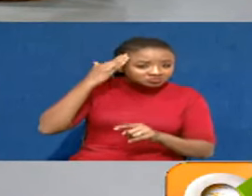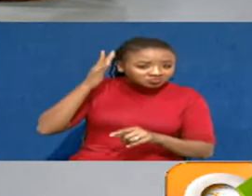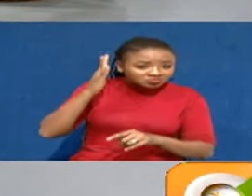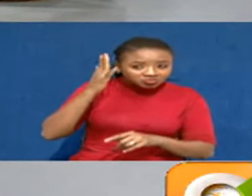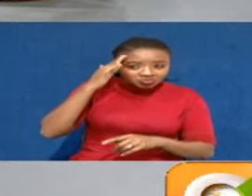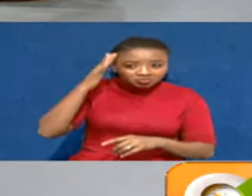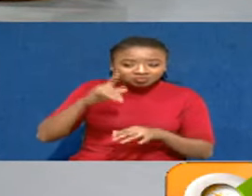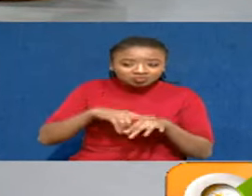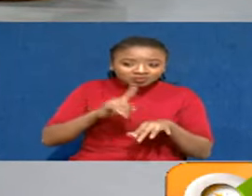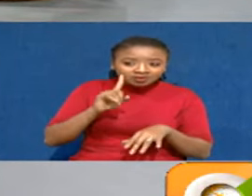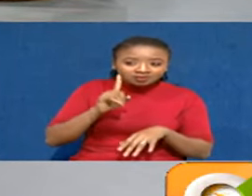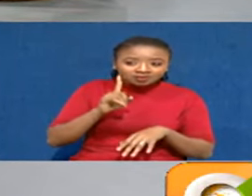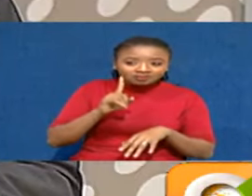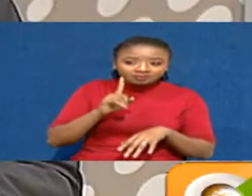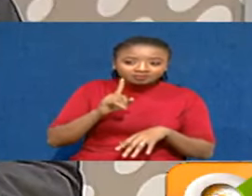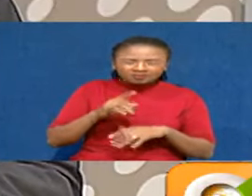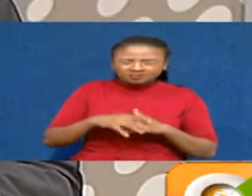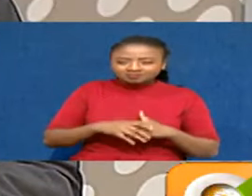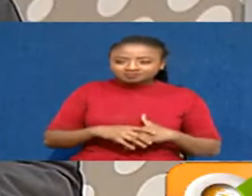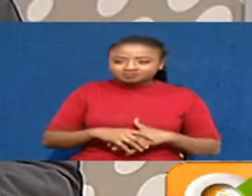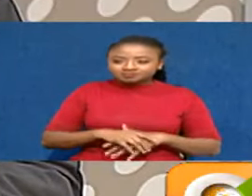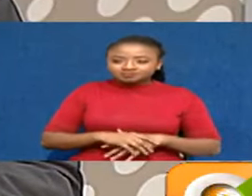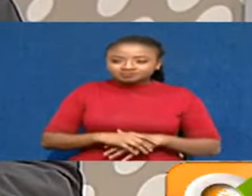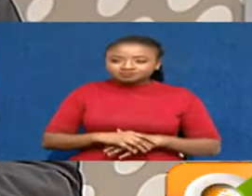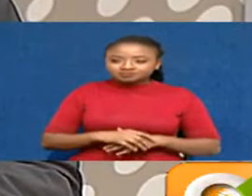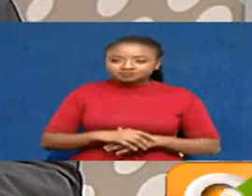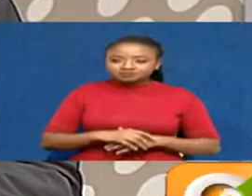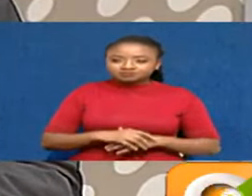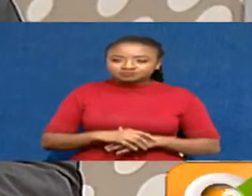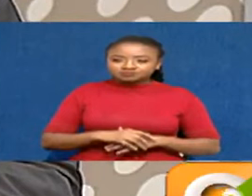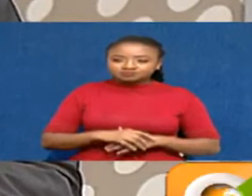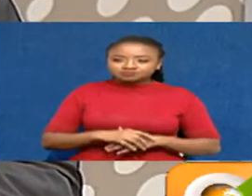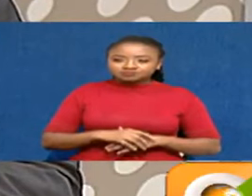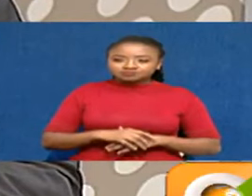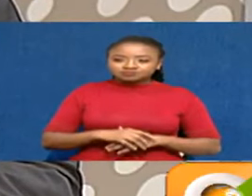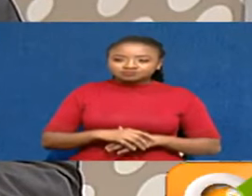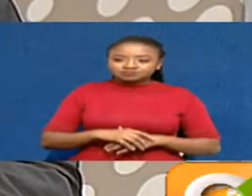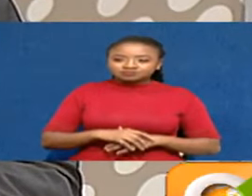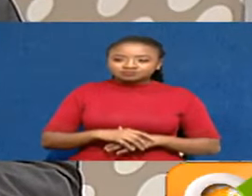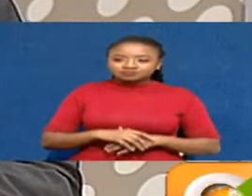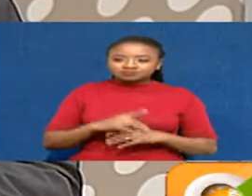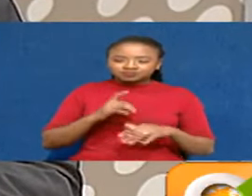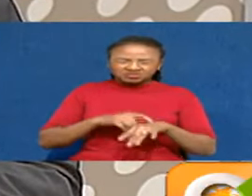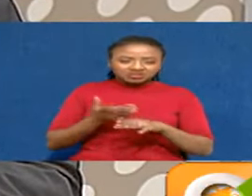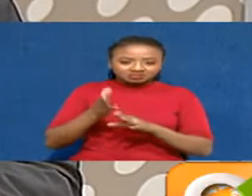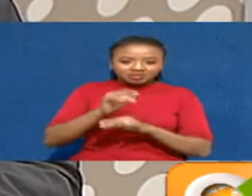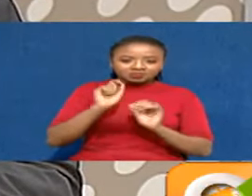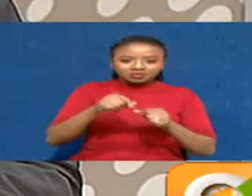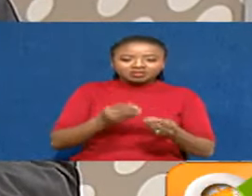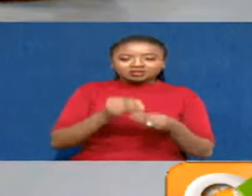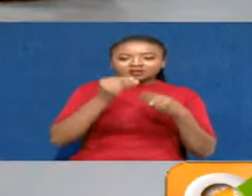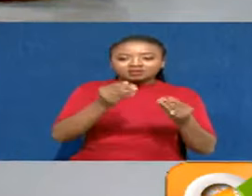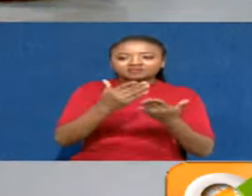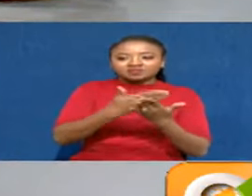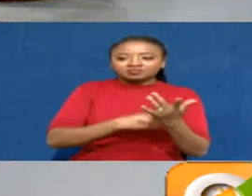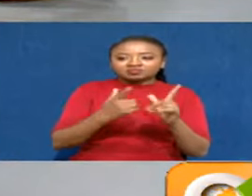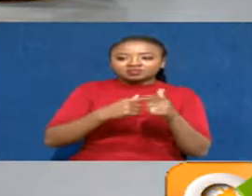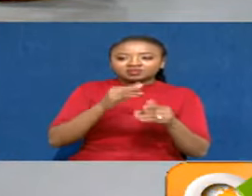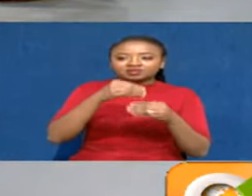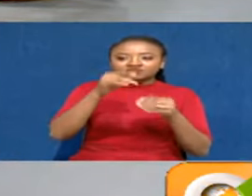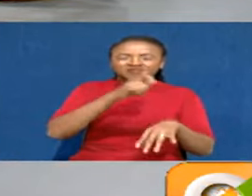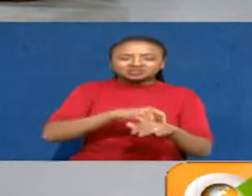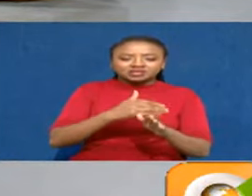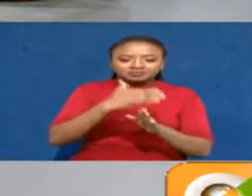is likely to going to happen? Yes. How long after recess? After recess, we'll be able to table the report. And give a time frame? Yes, and then we